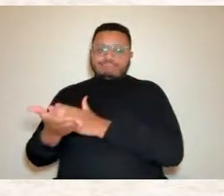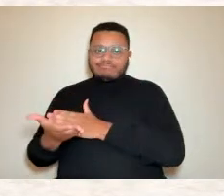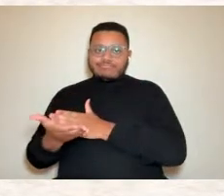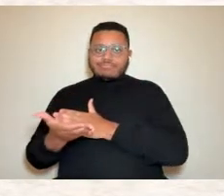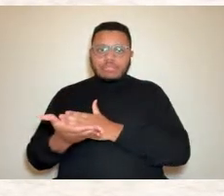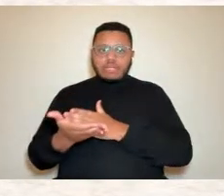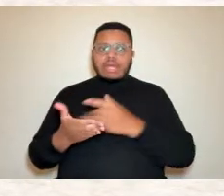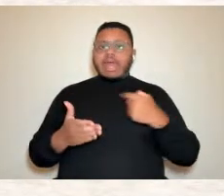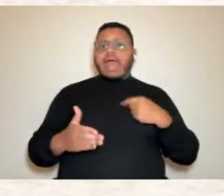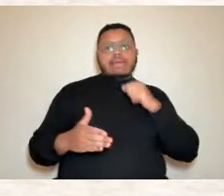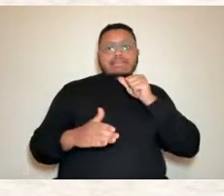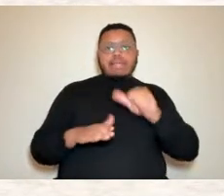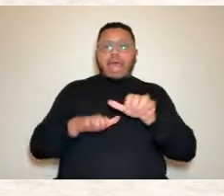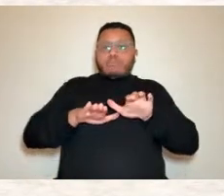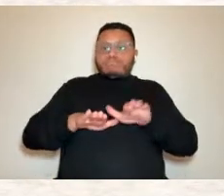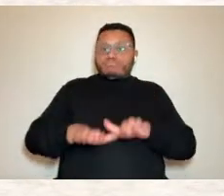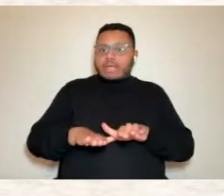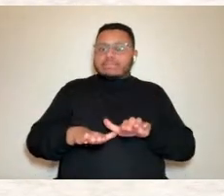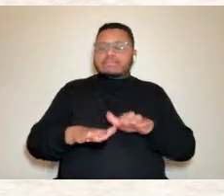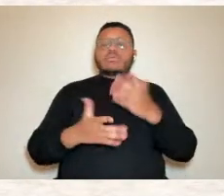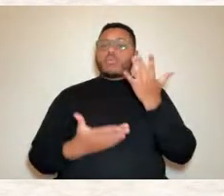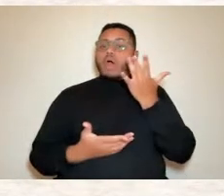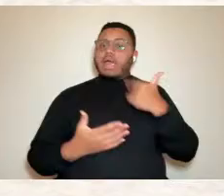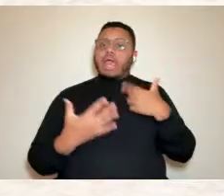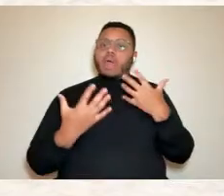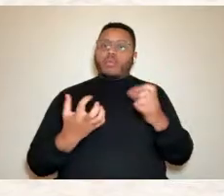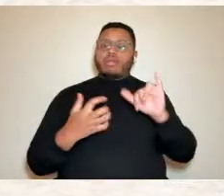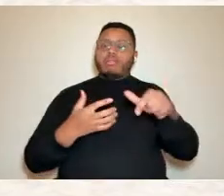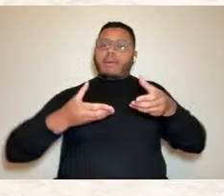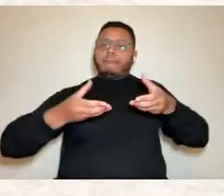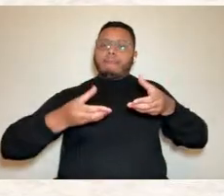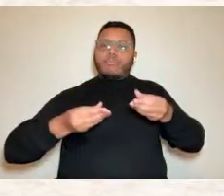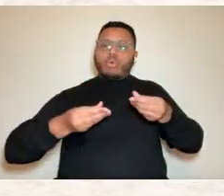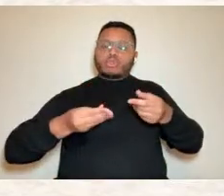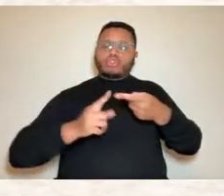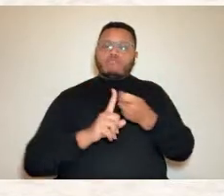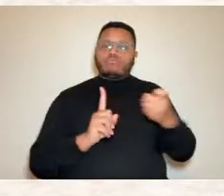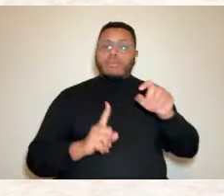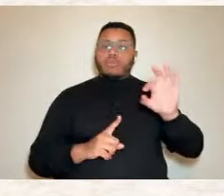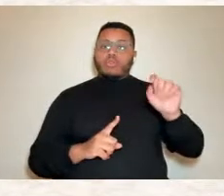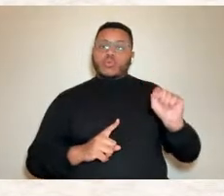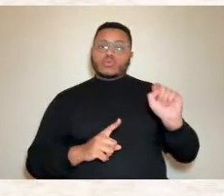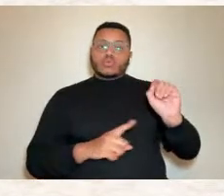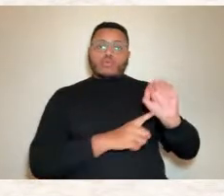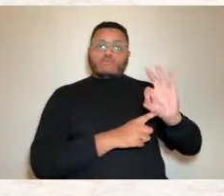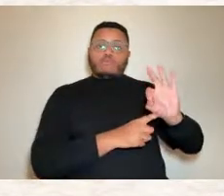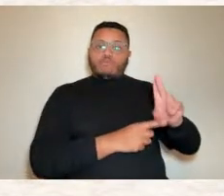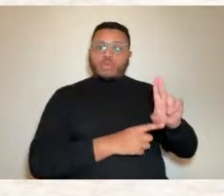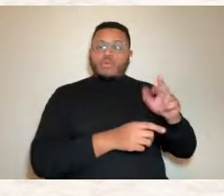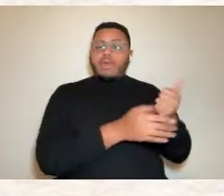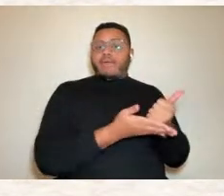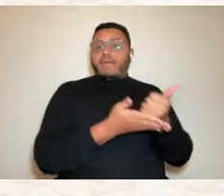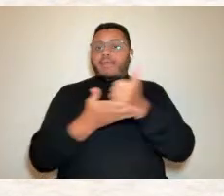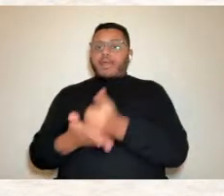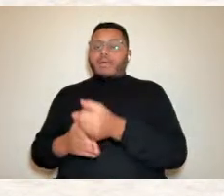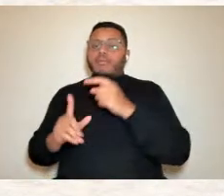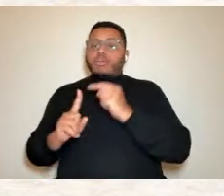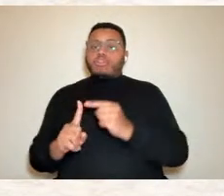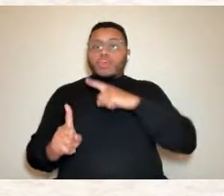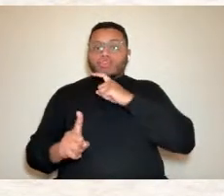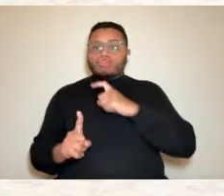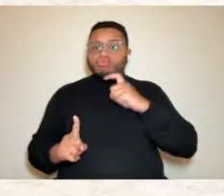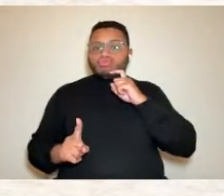not press this tofu because I wanted the moisture from the tofu to help the dry batter